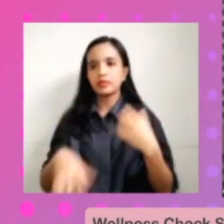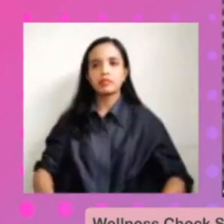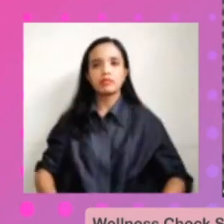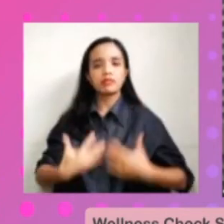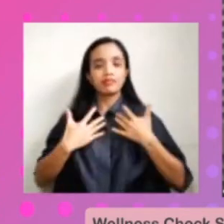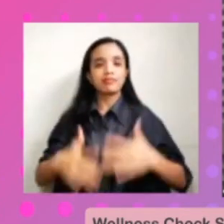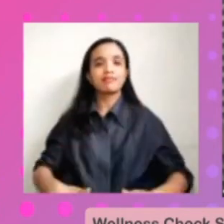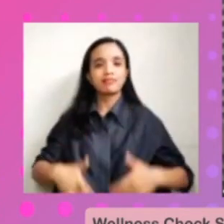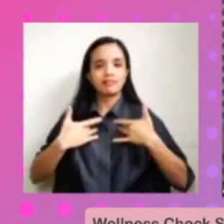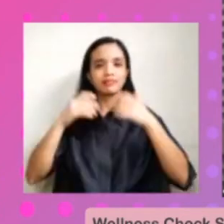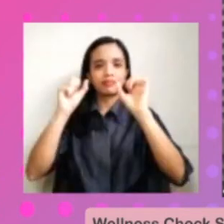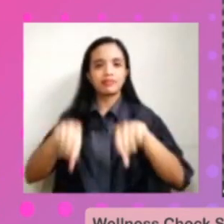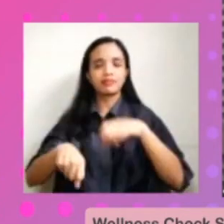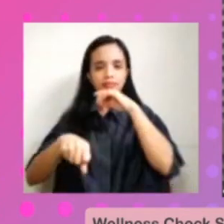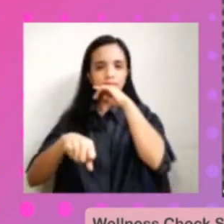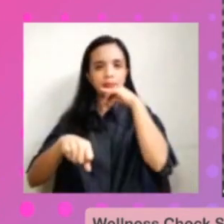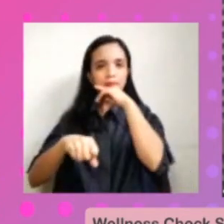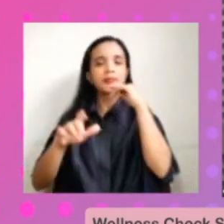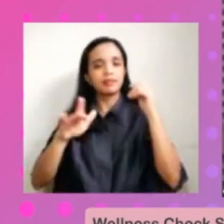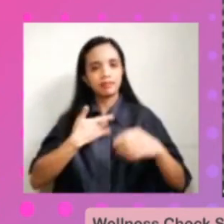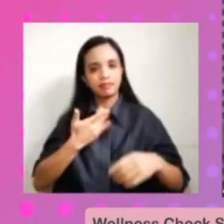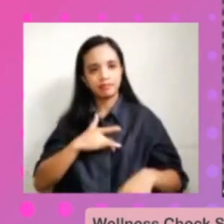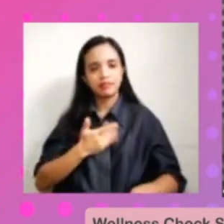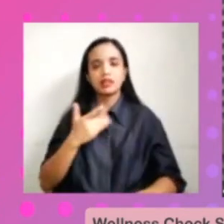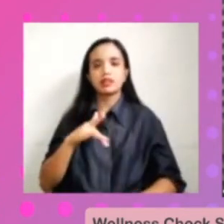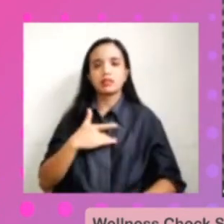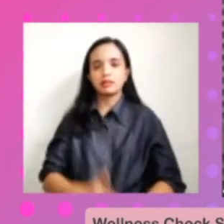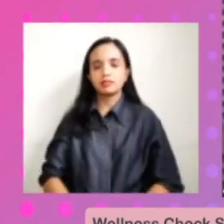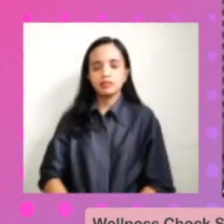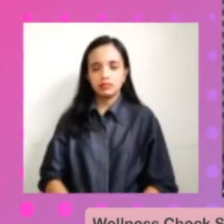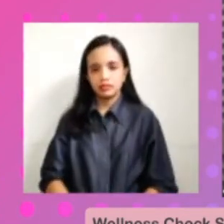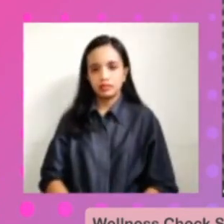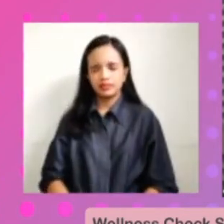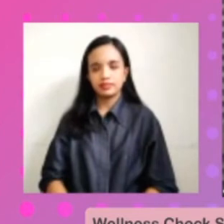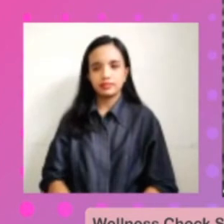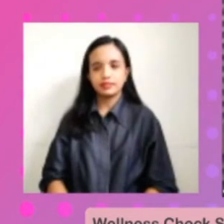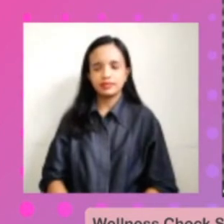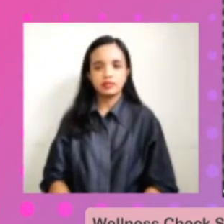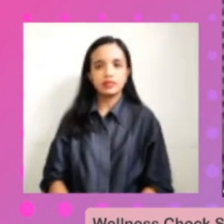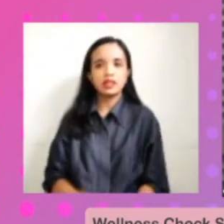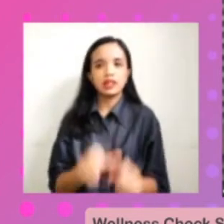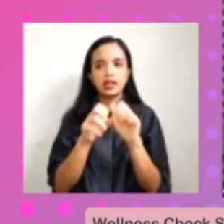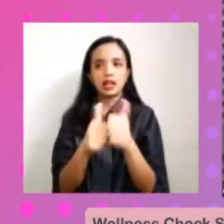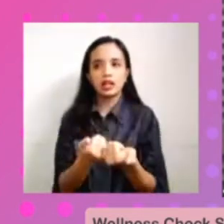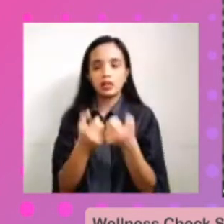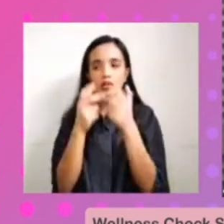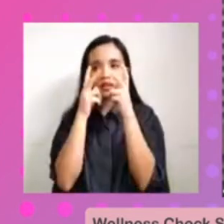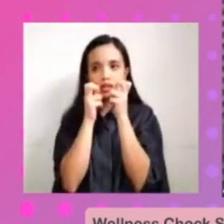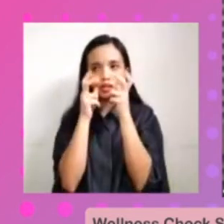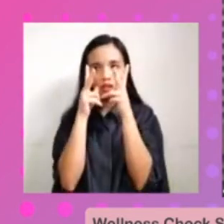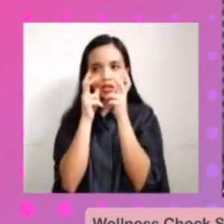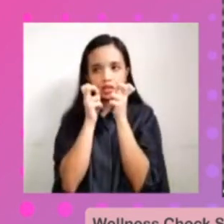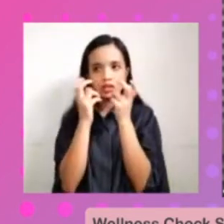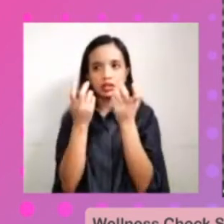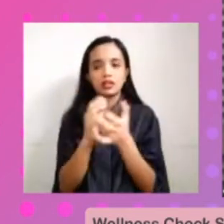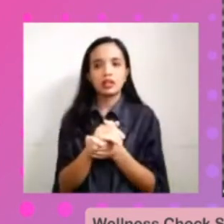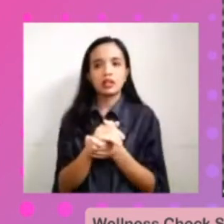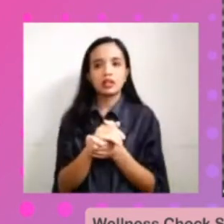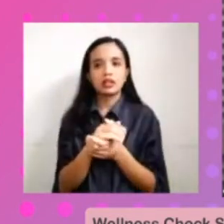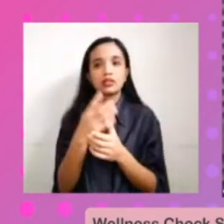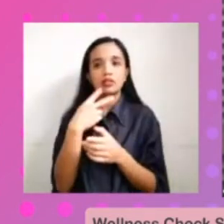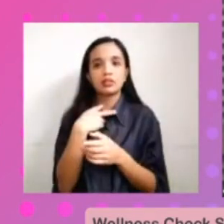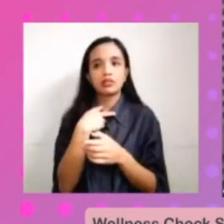body is important to take care of because it is the extension of oneself. Ibig sabihin